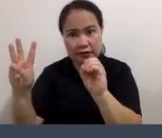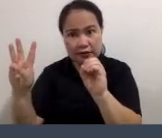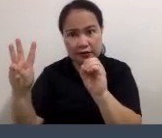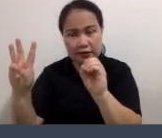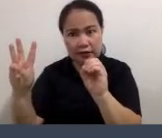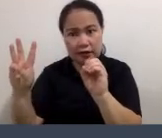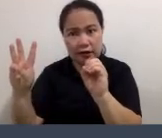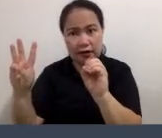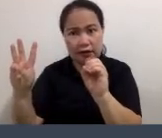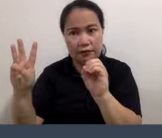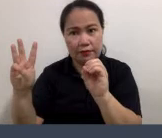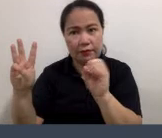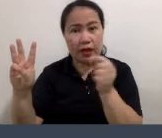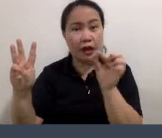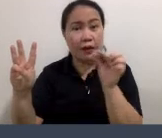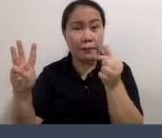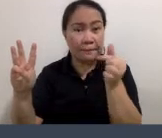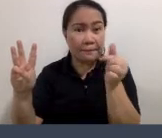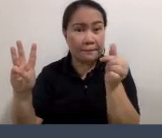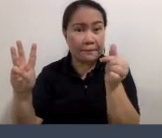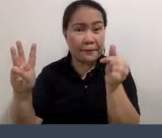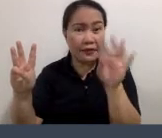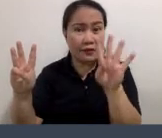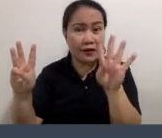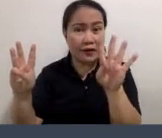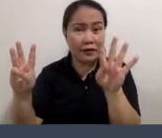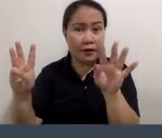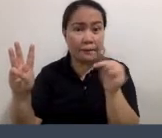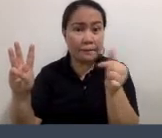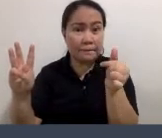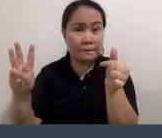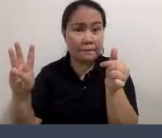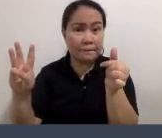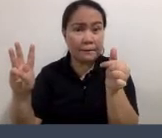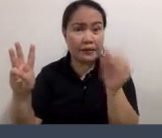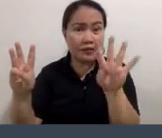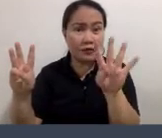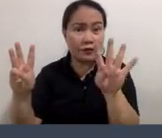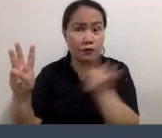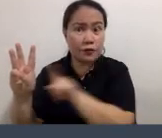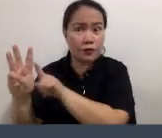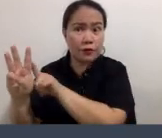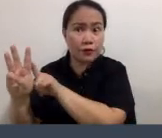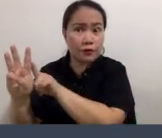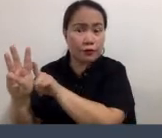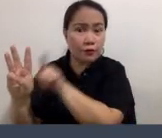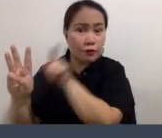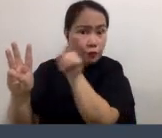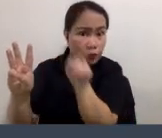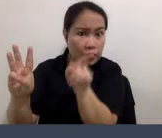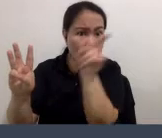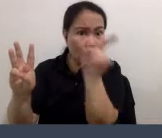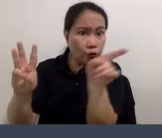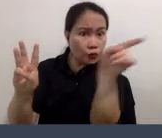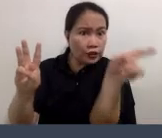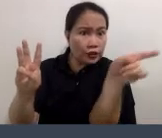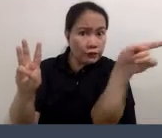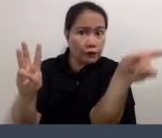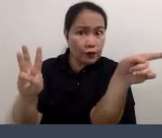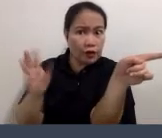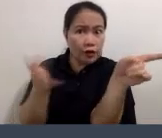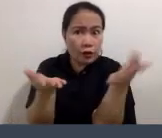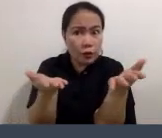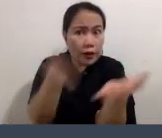6. Now, plus 4, positive 4, so going to the right. So, 1, babalik siya. 1, 2,